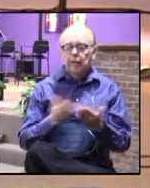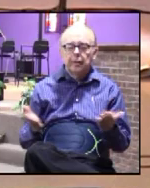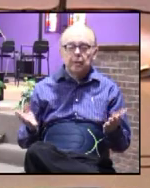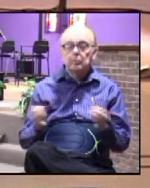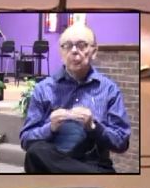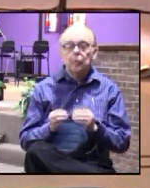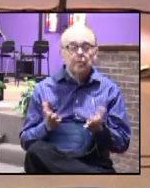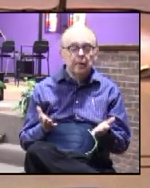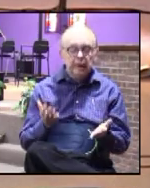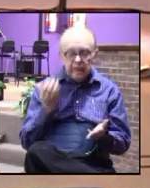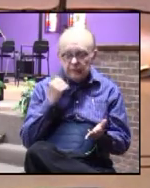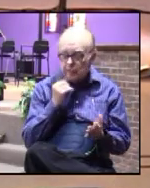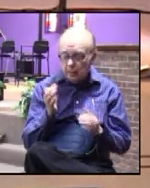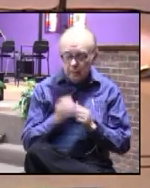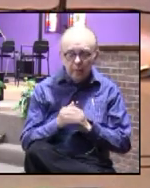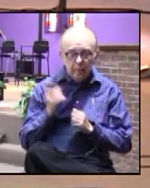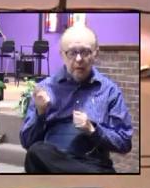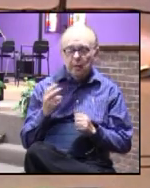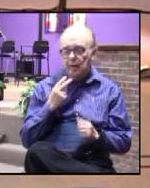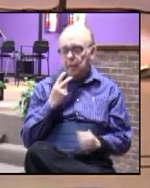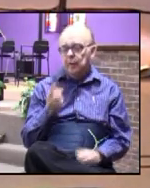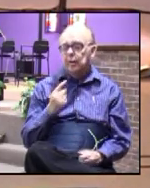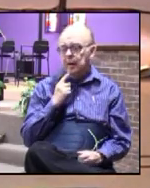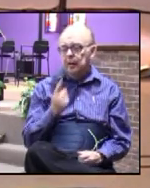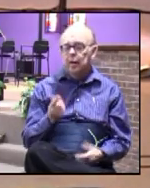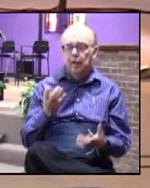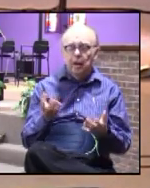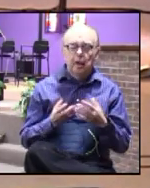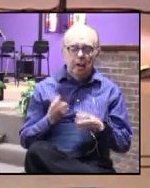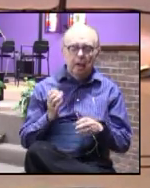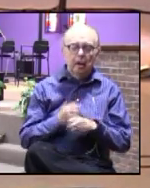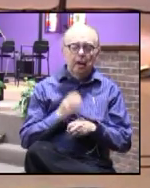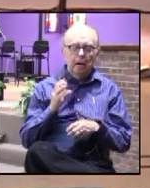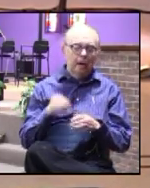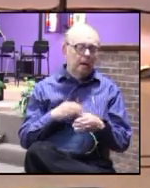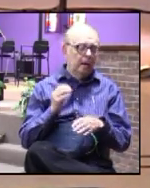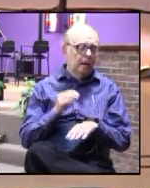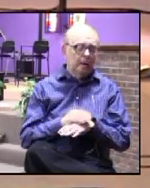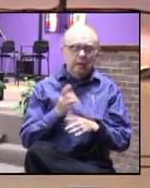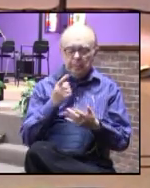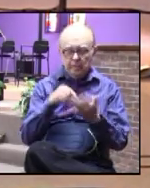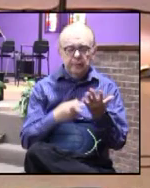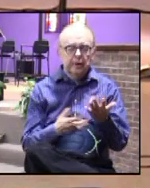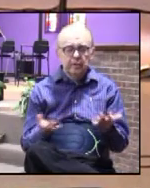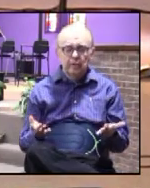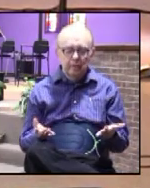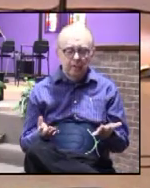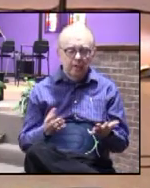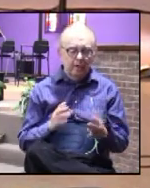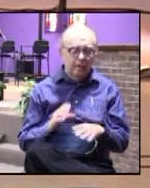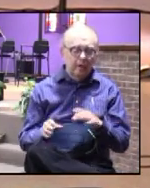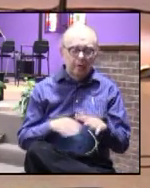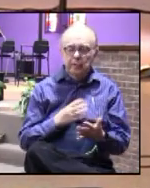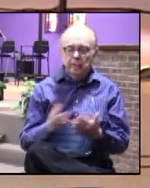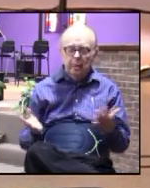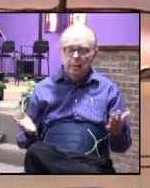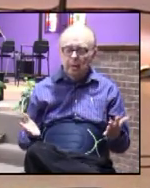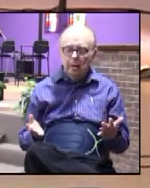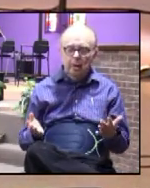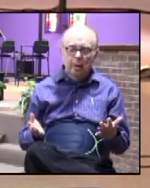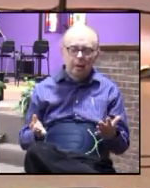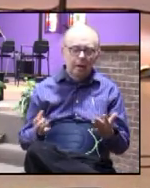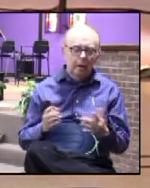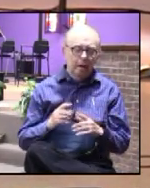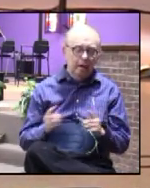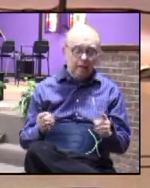else. You can say, hey, I want to get into ministry, I want to do this, I want to do that, and you can do all of that.